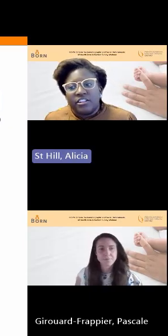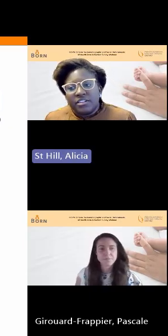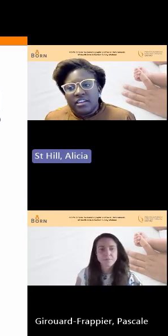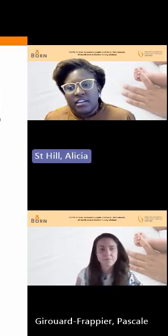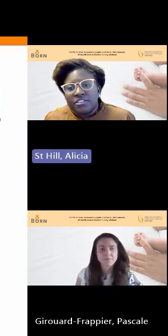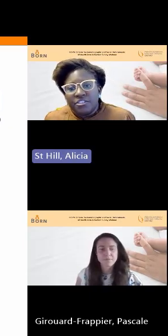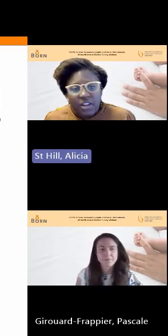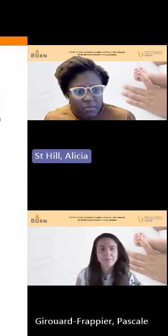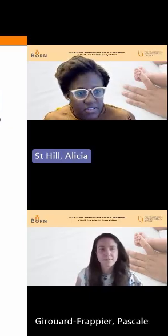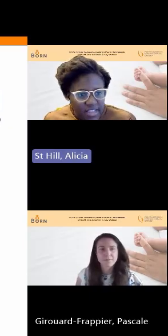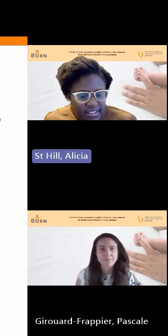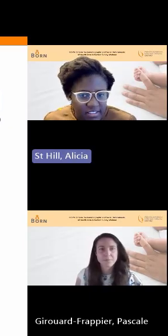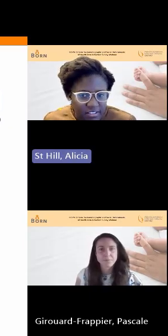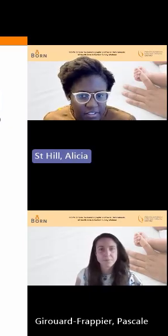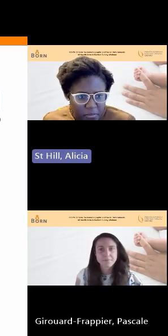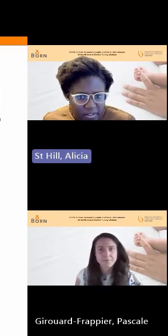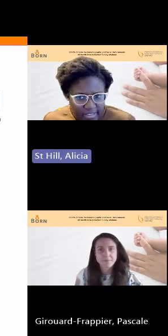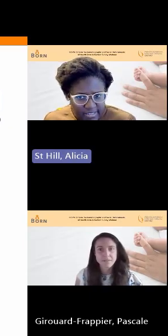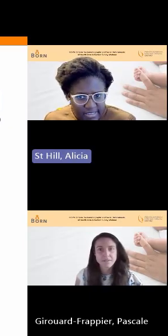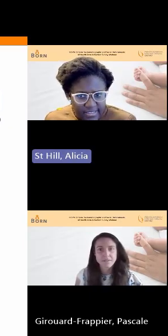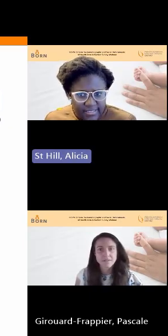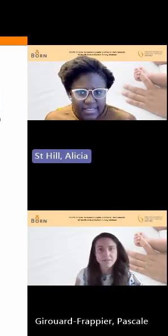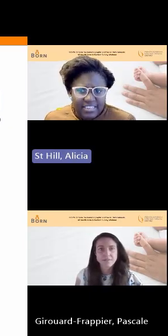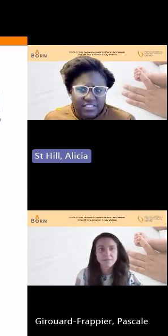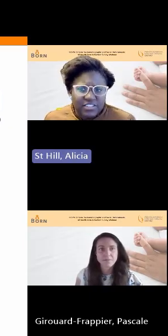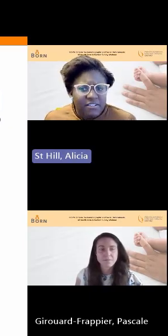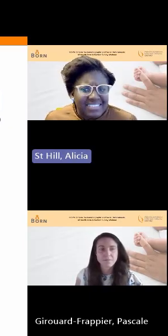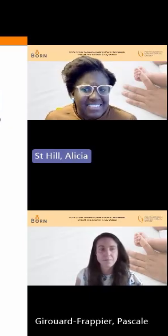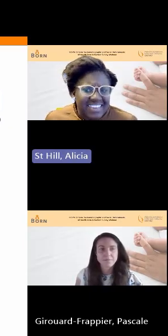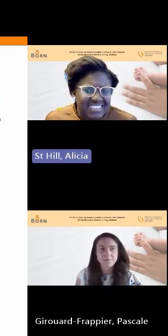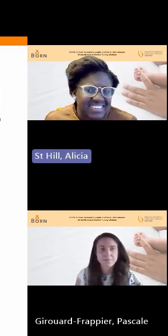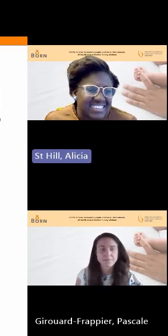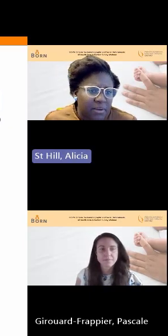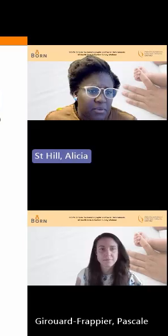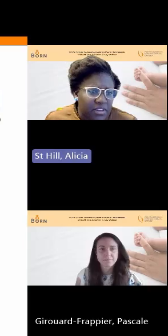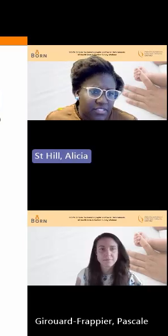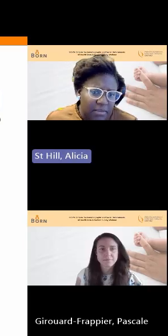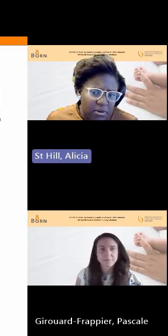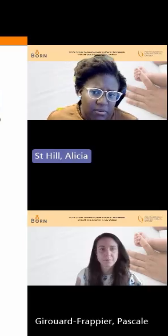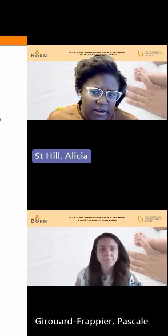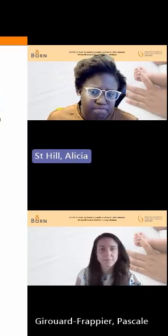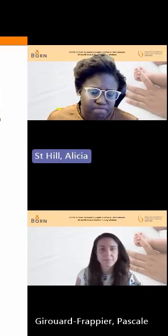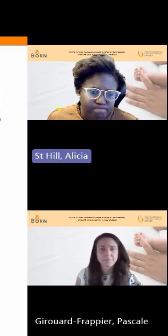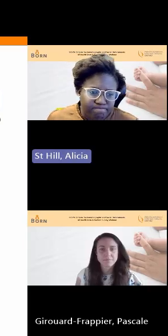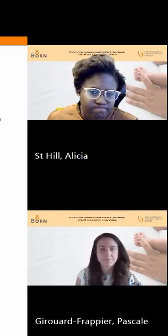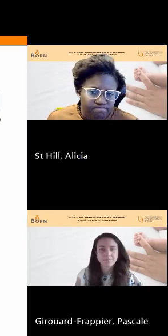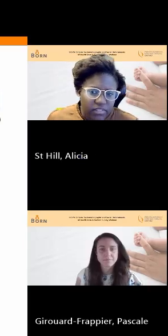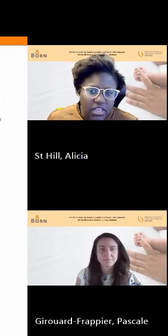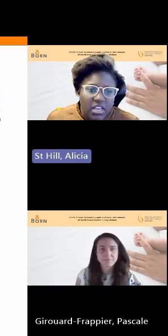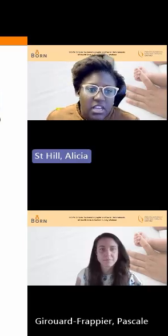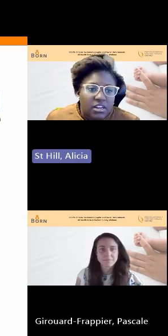and including newcomer status that's available at ICES to give us better insights into the equity of that program.